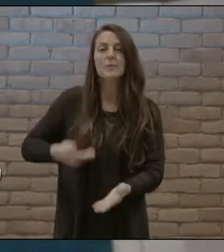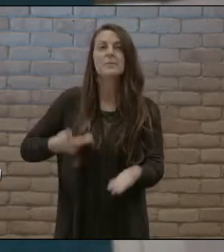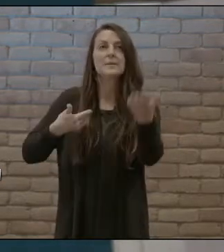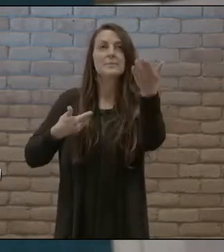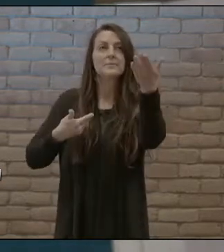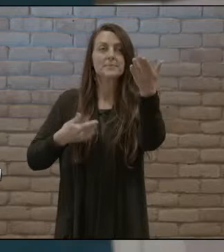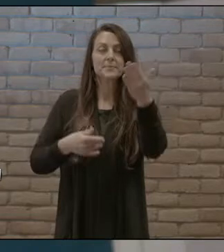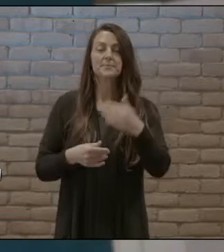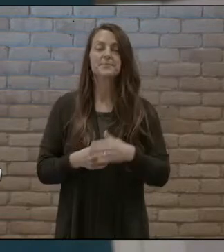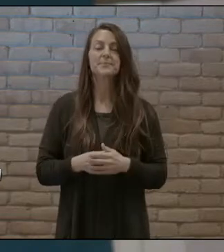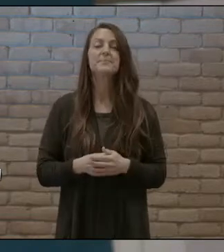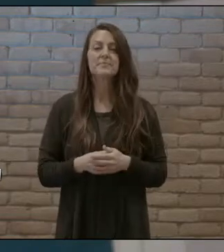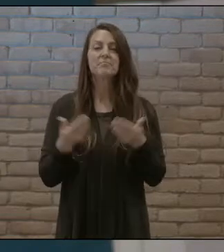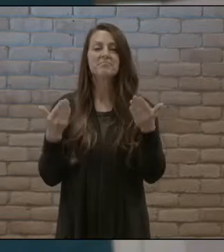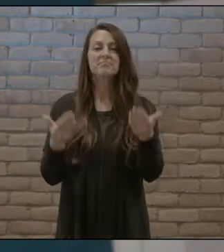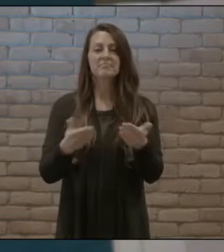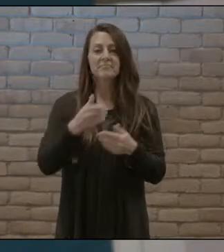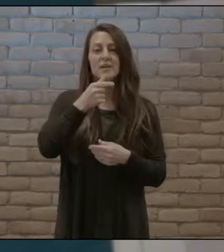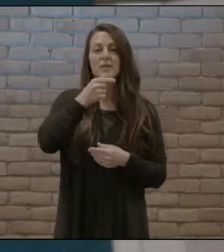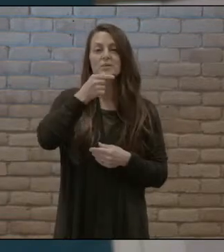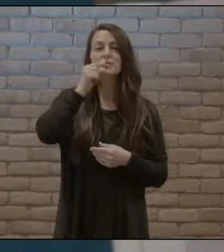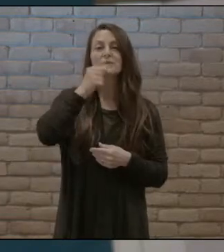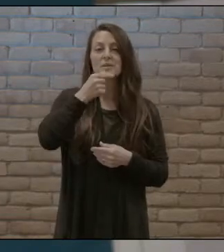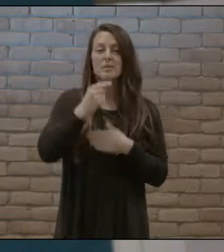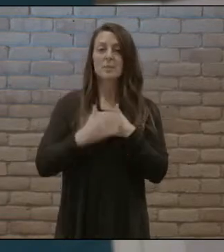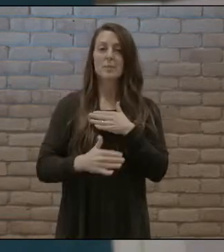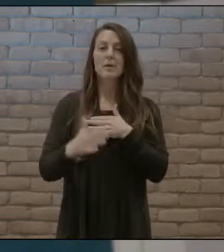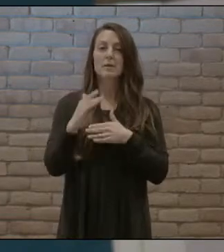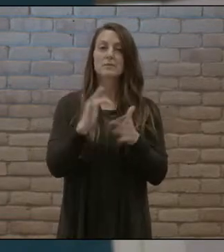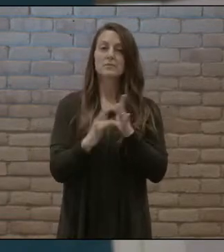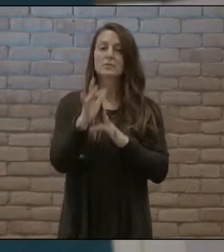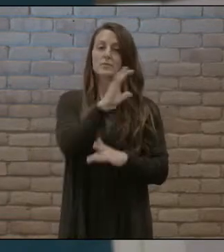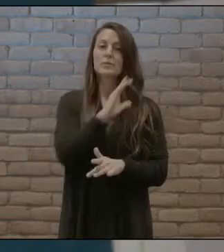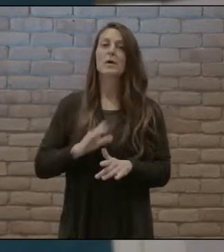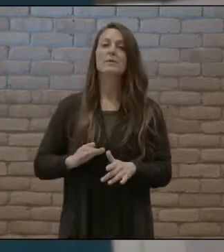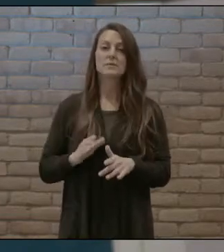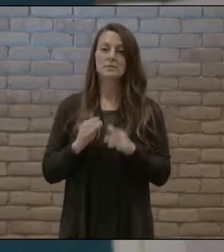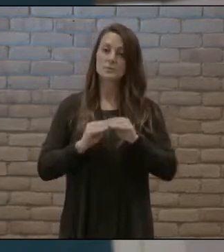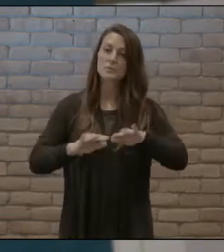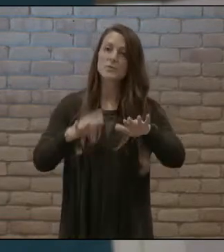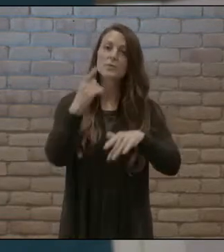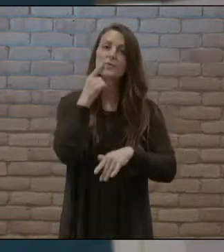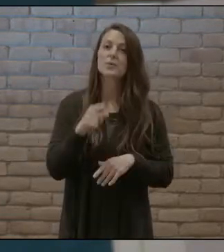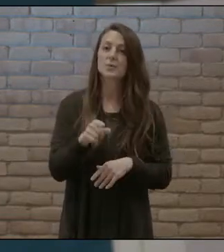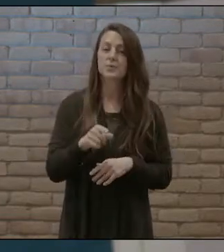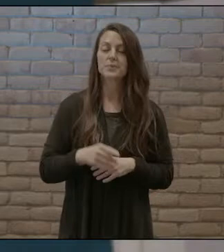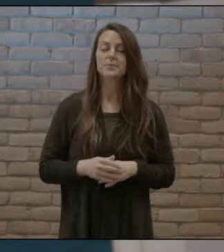me." Take and drink, blood of Christ shed for you.